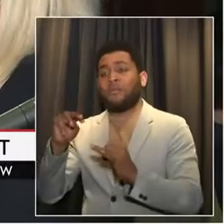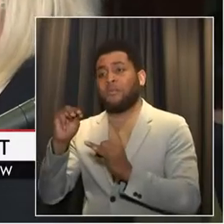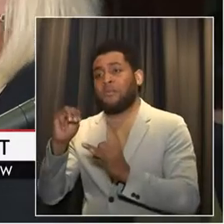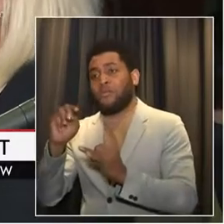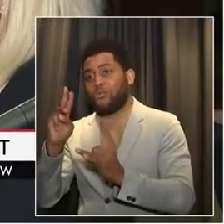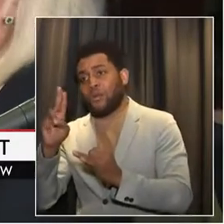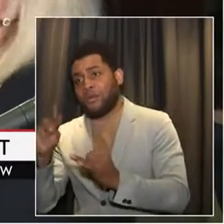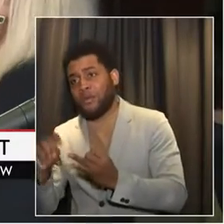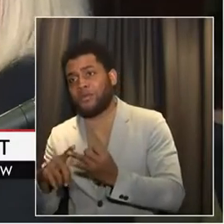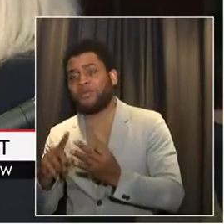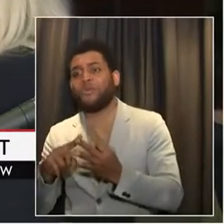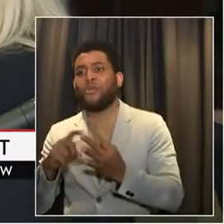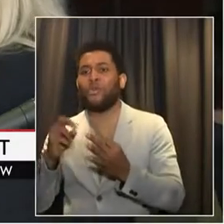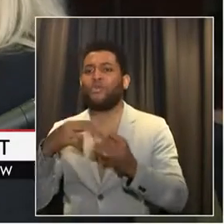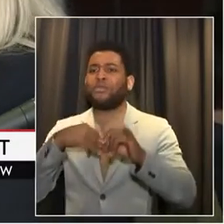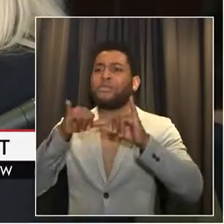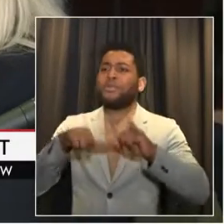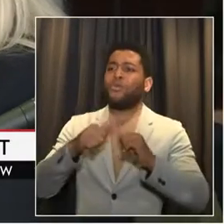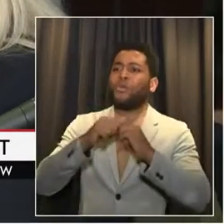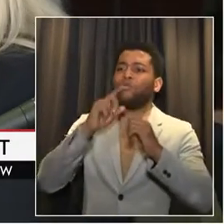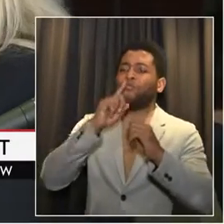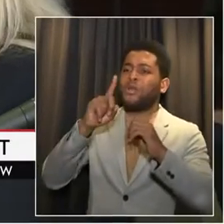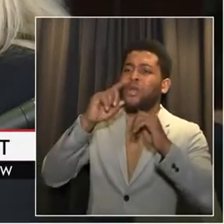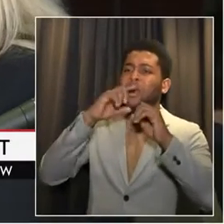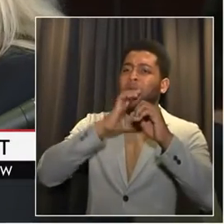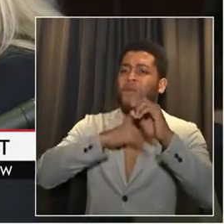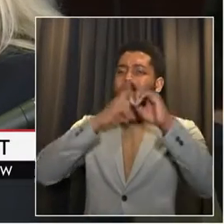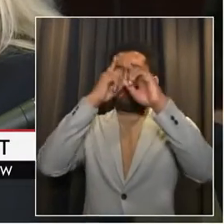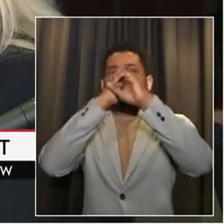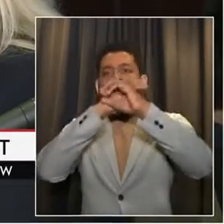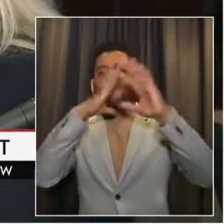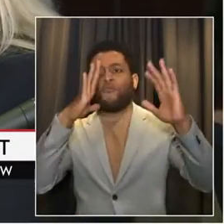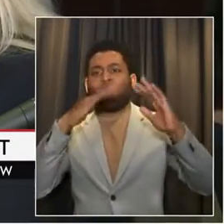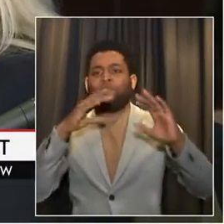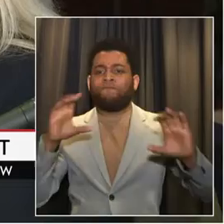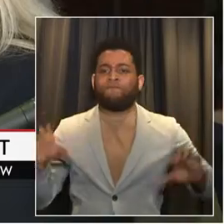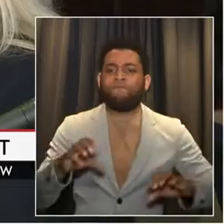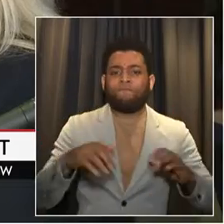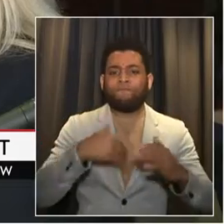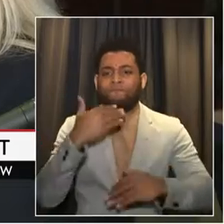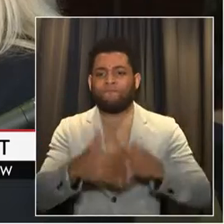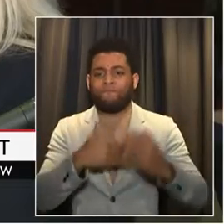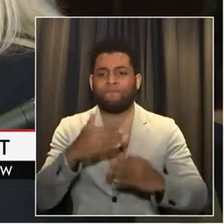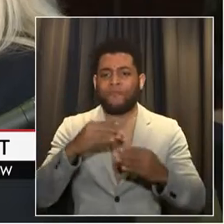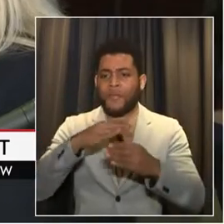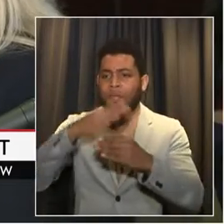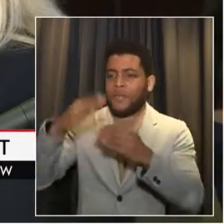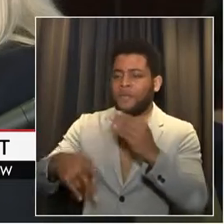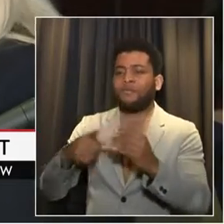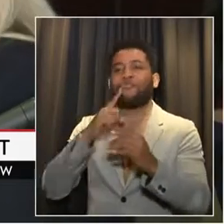the execution has to look different depending on the marketplace.